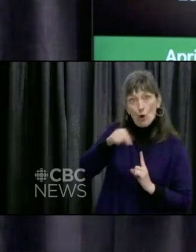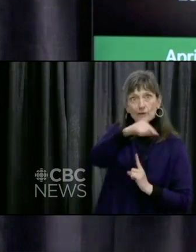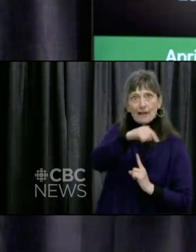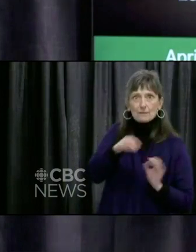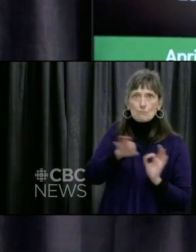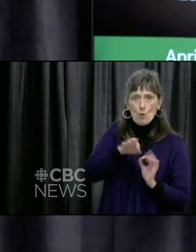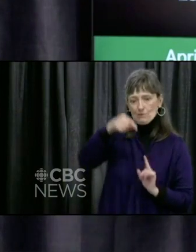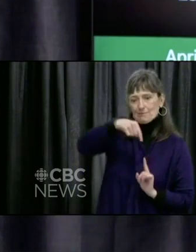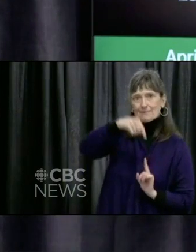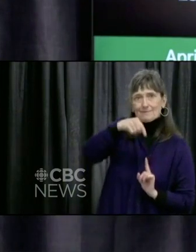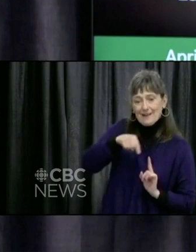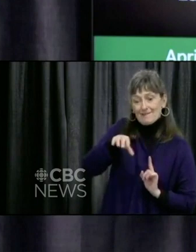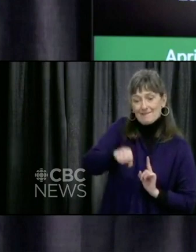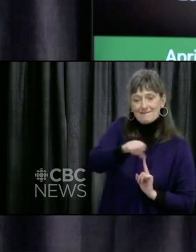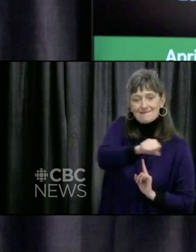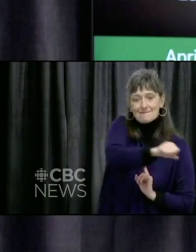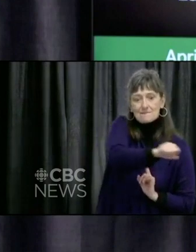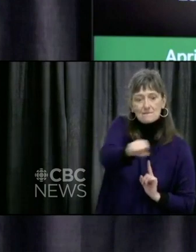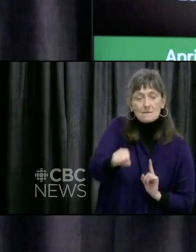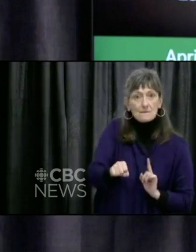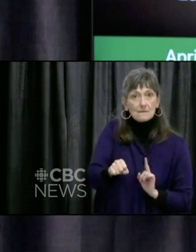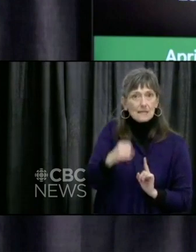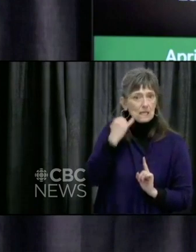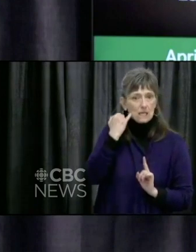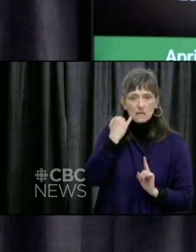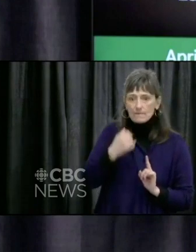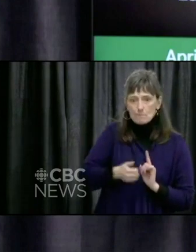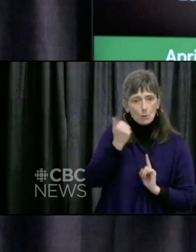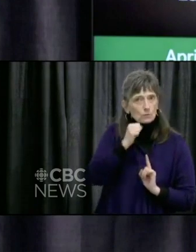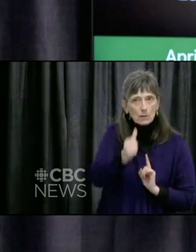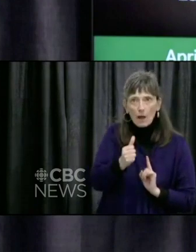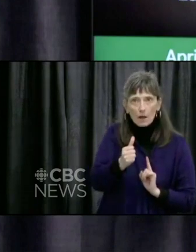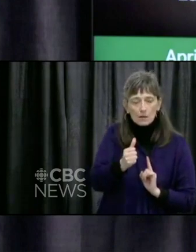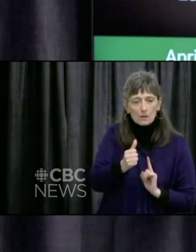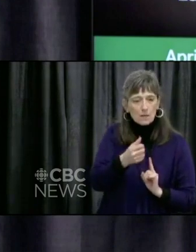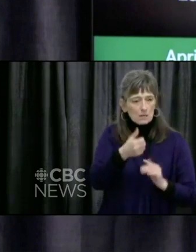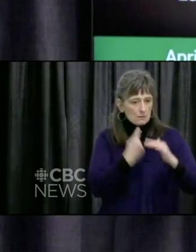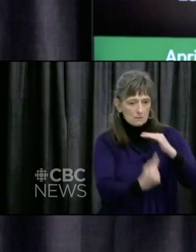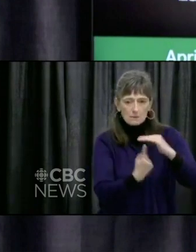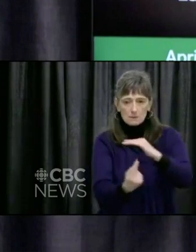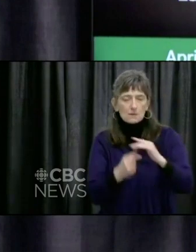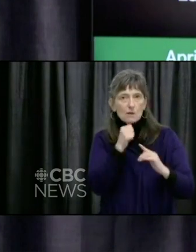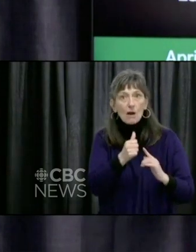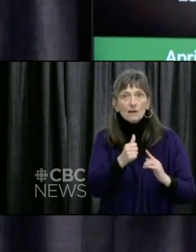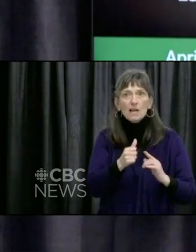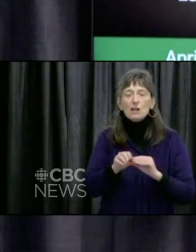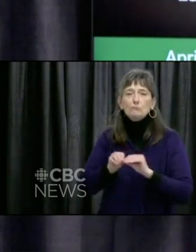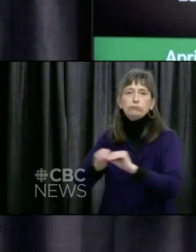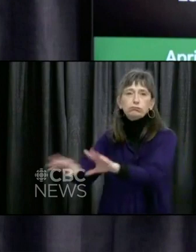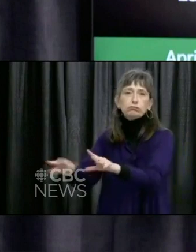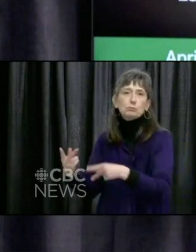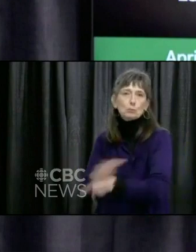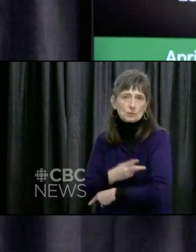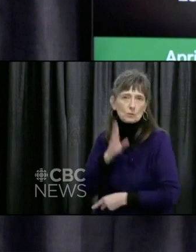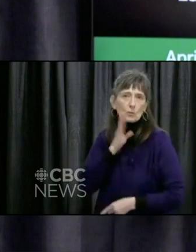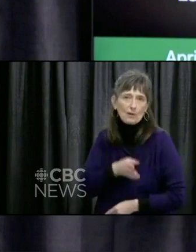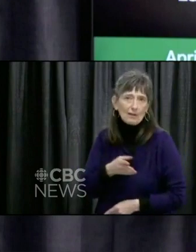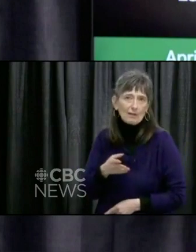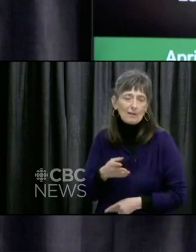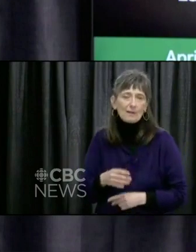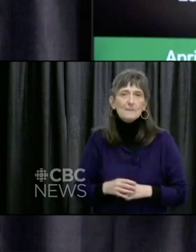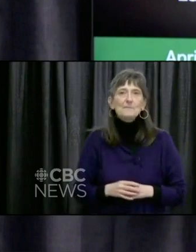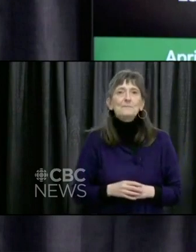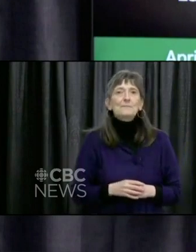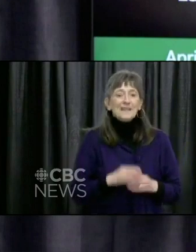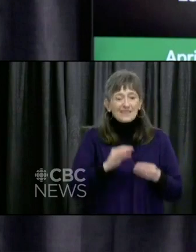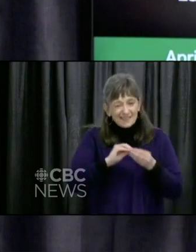as possible, because if you can't get the contact that's infected and then quarantined, they're going to spread the virus. And what's not as important is